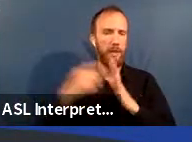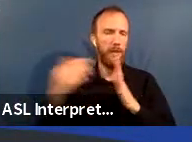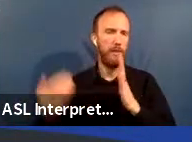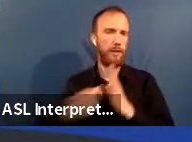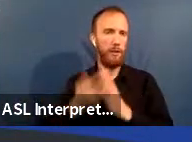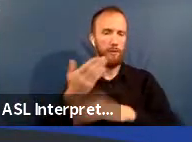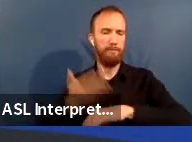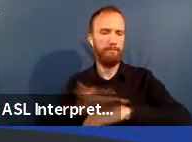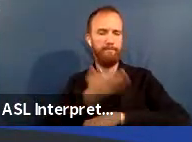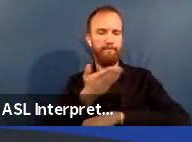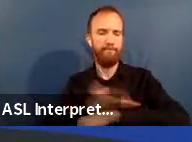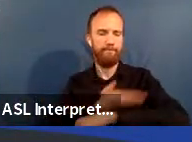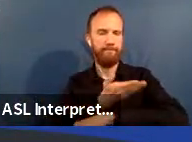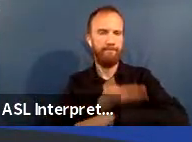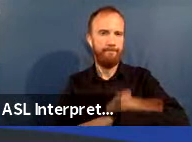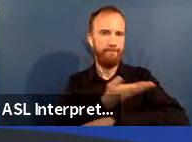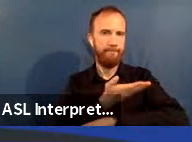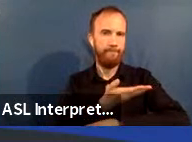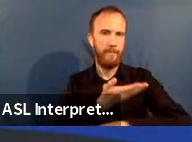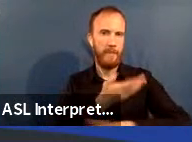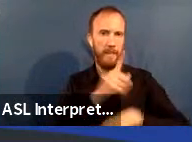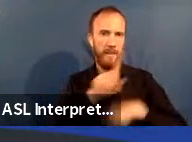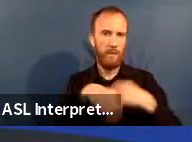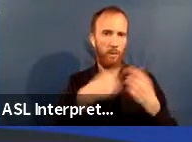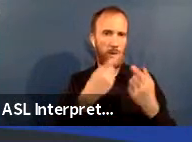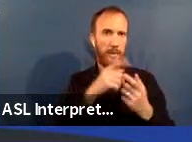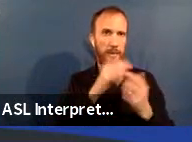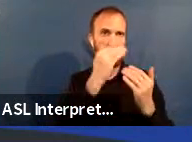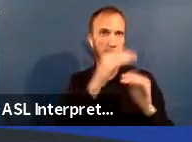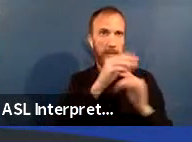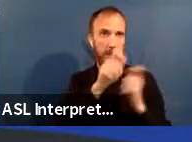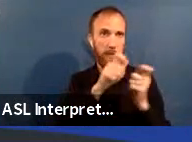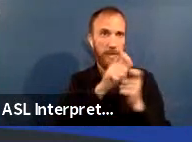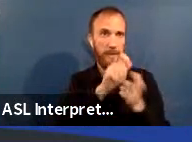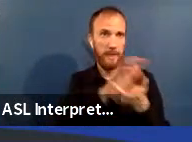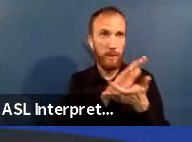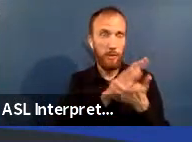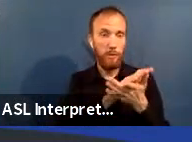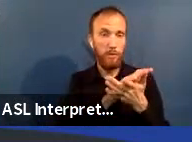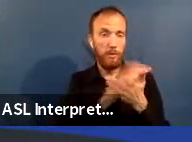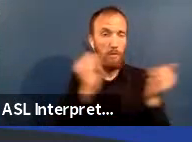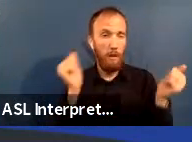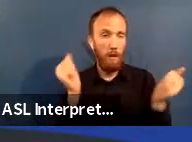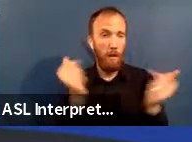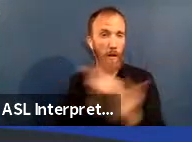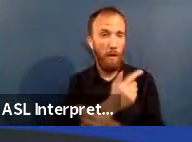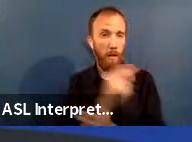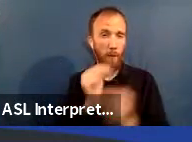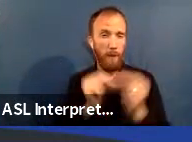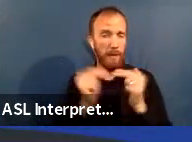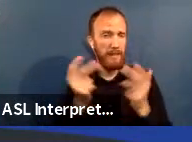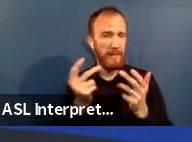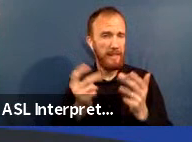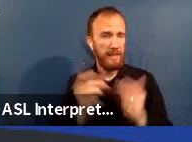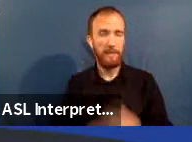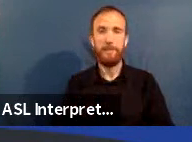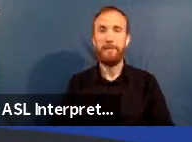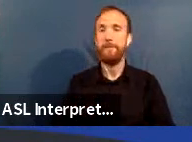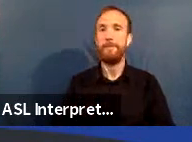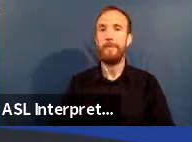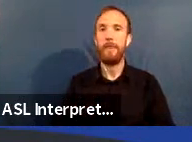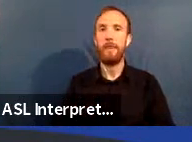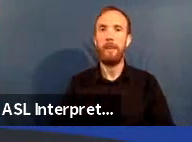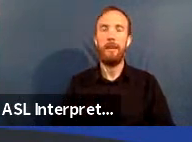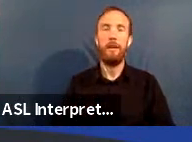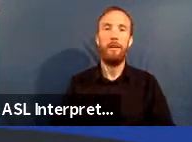only be certain schools or all CPS buildings? So I'll take that one. So once the